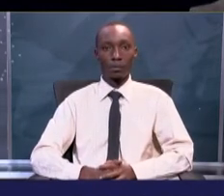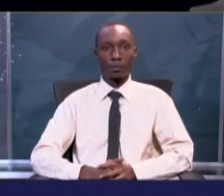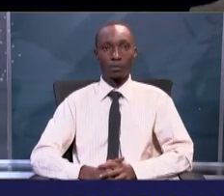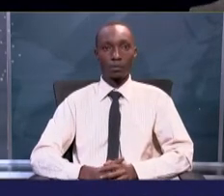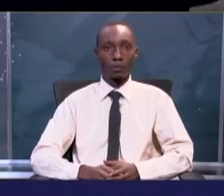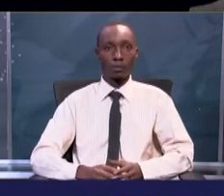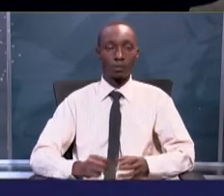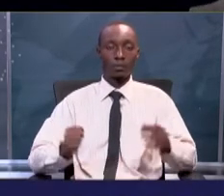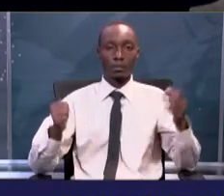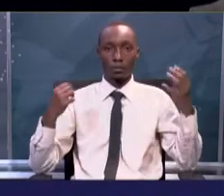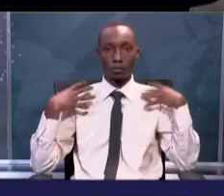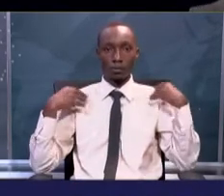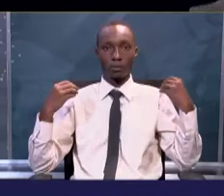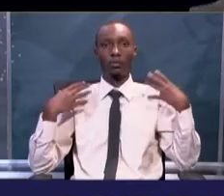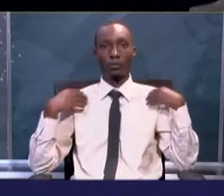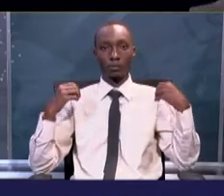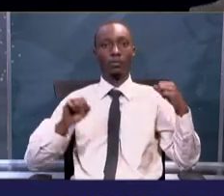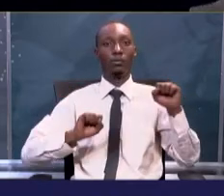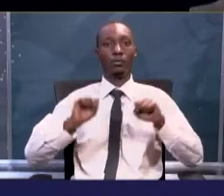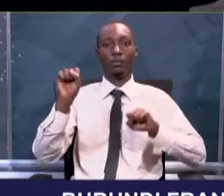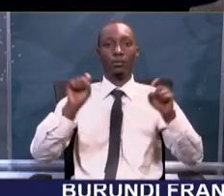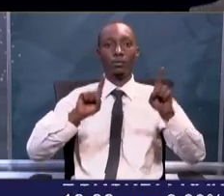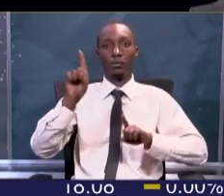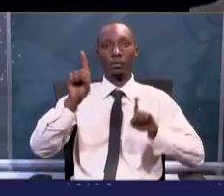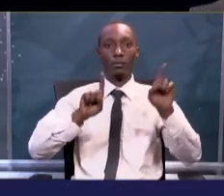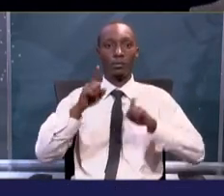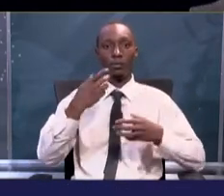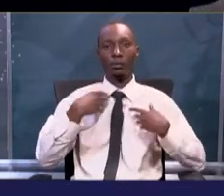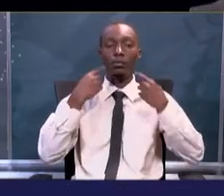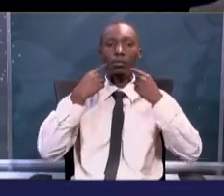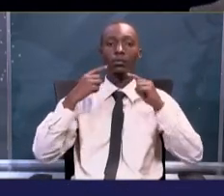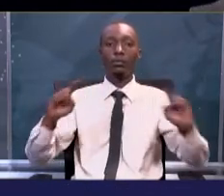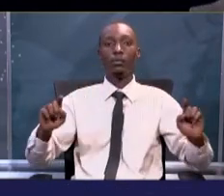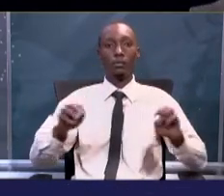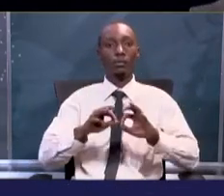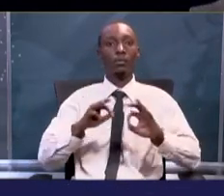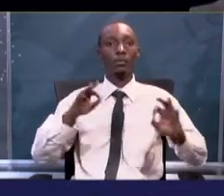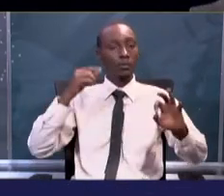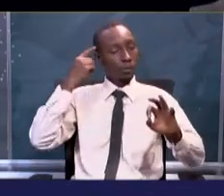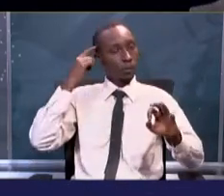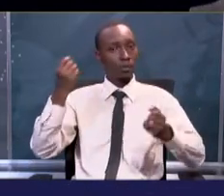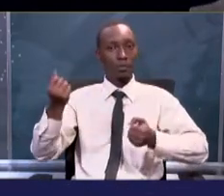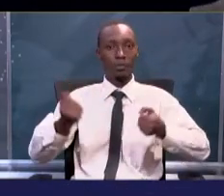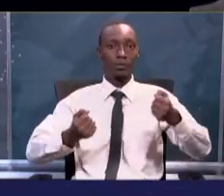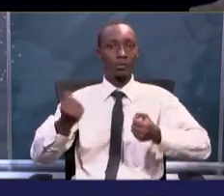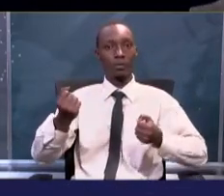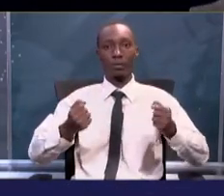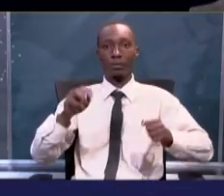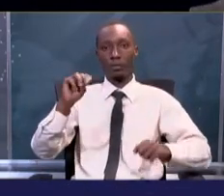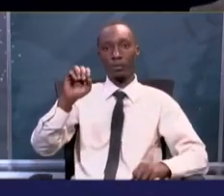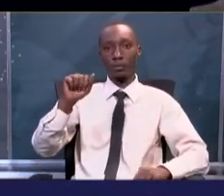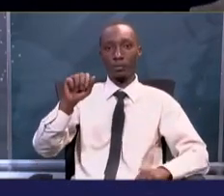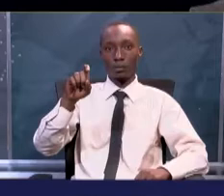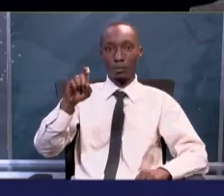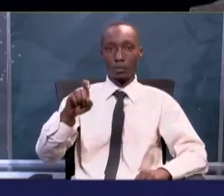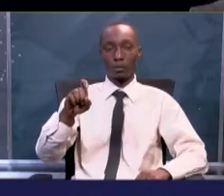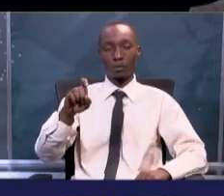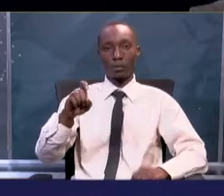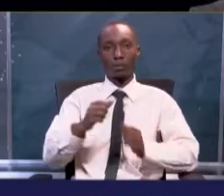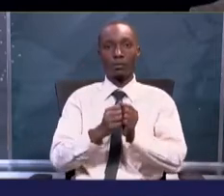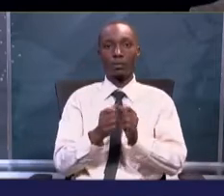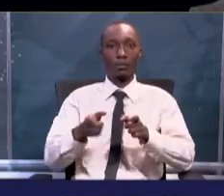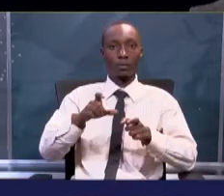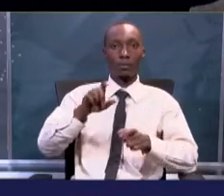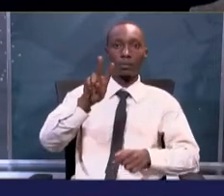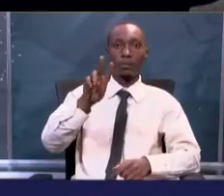And Altusam Sports Safaricom has announced an extension of their sponsorship for rally driver Maxine Wahome with an additional 2